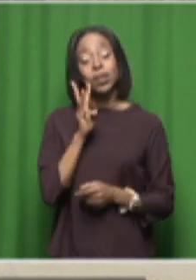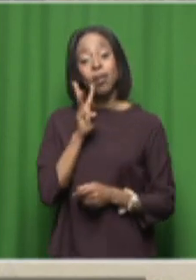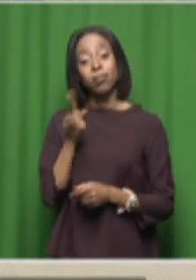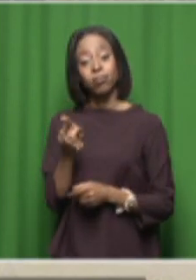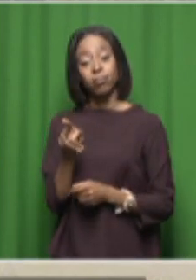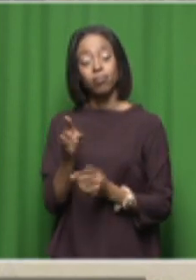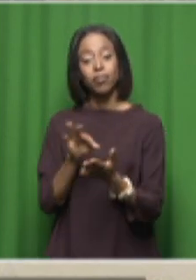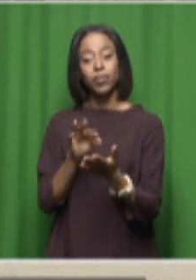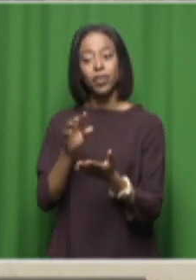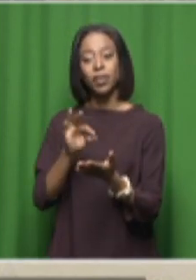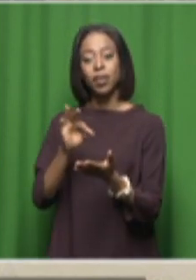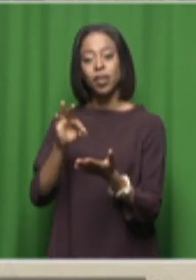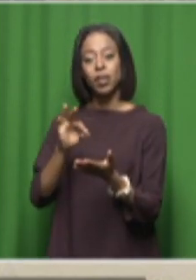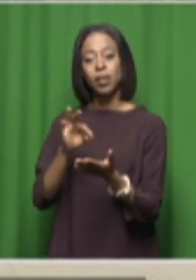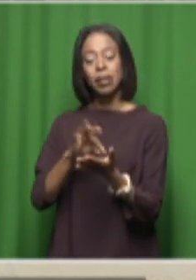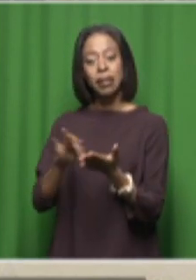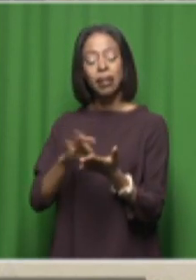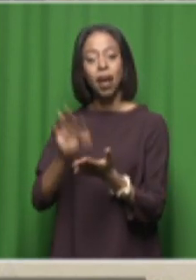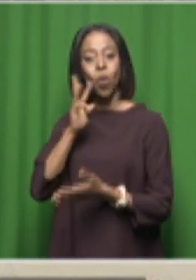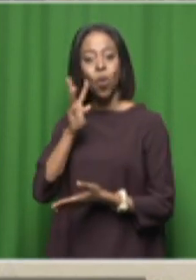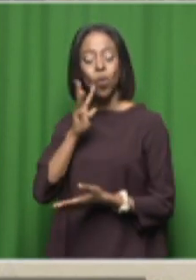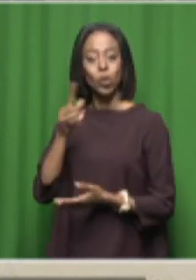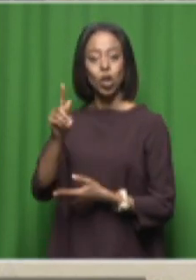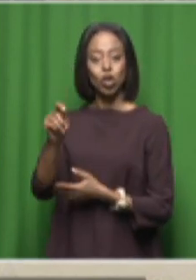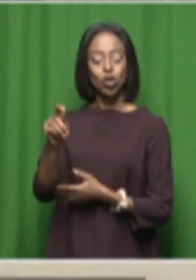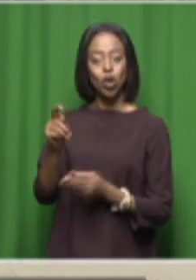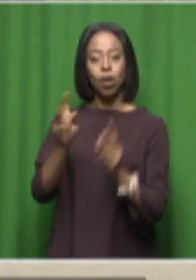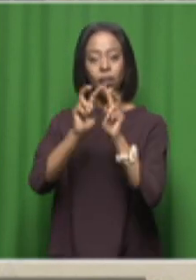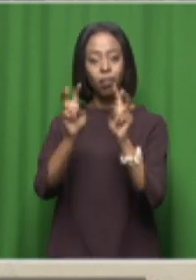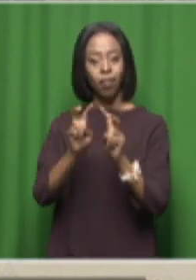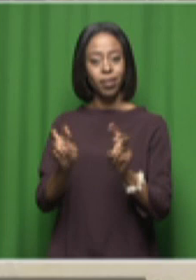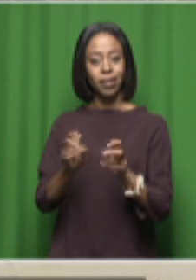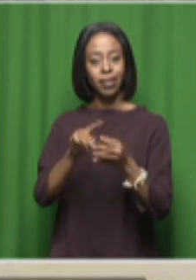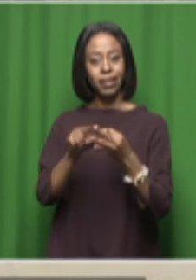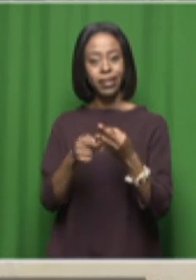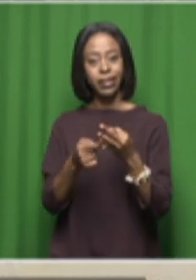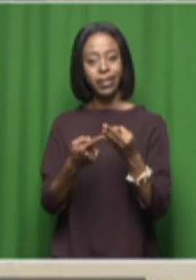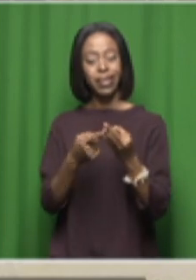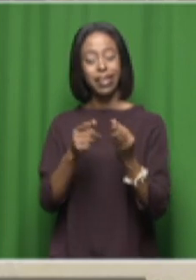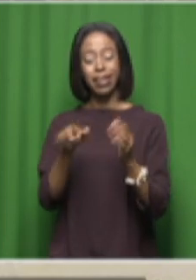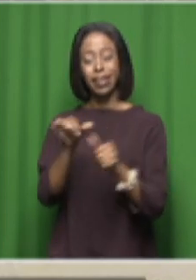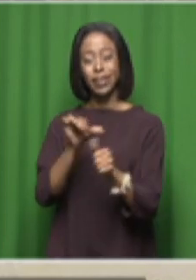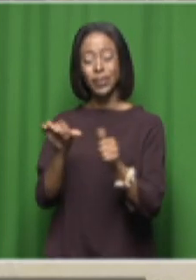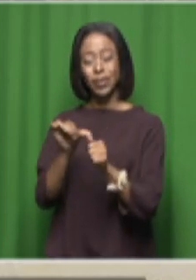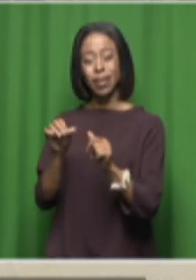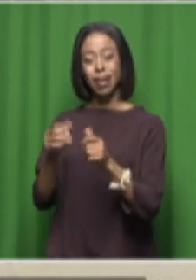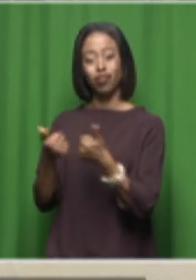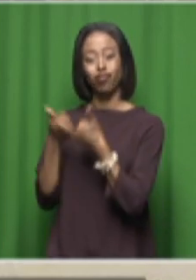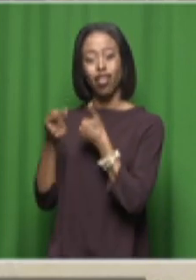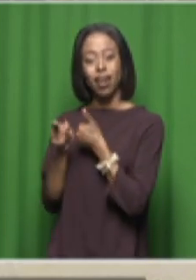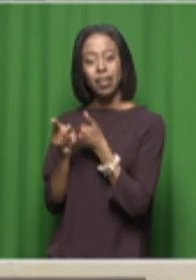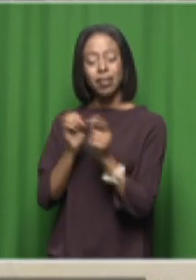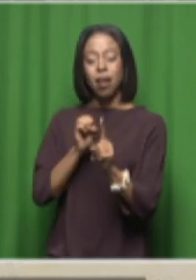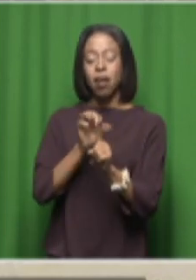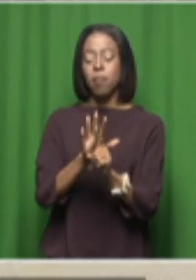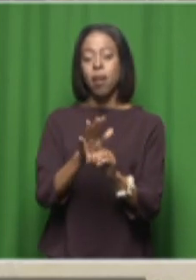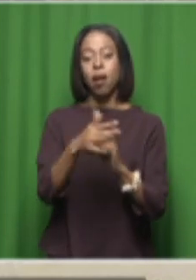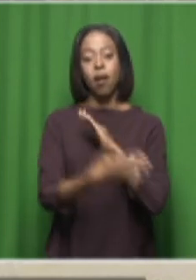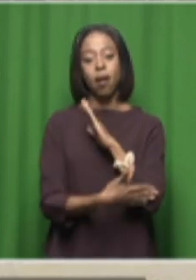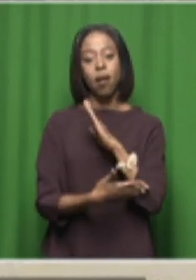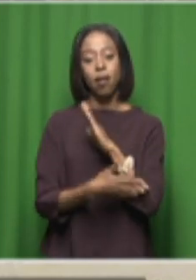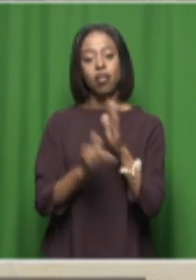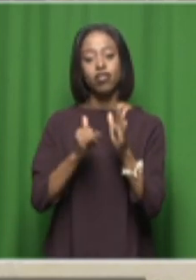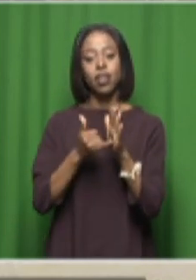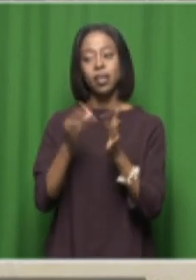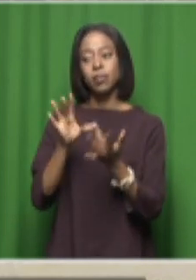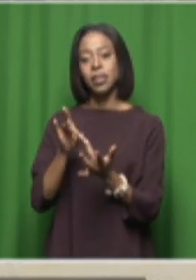water, sanitation, electricity supply. These are social ills that plague the country. It's not just